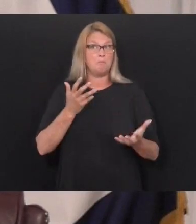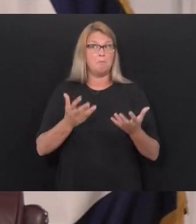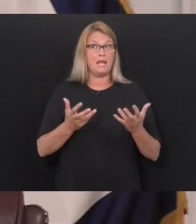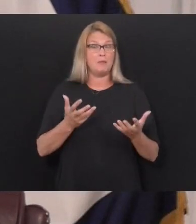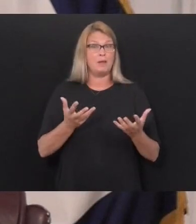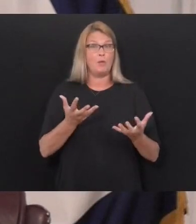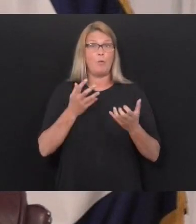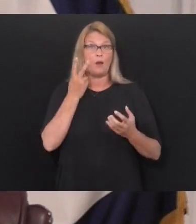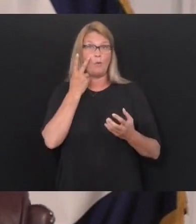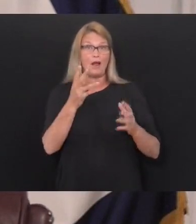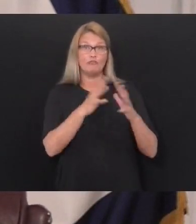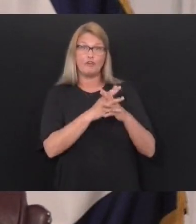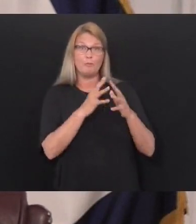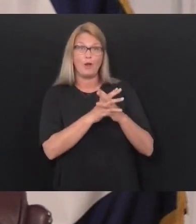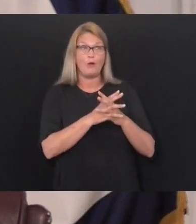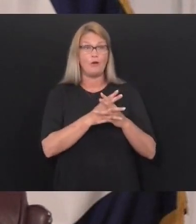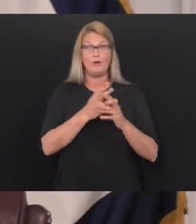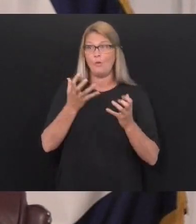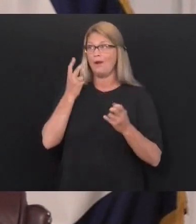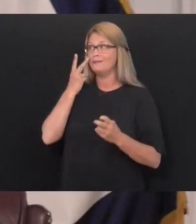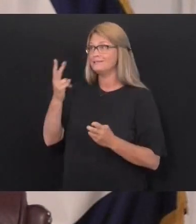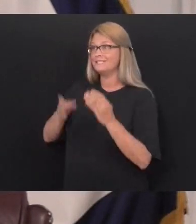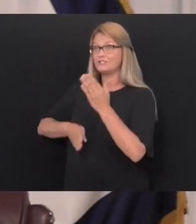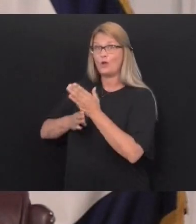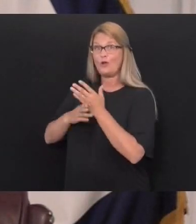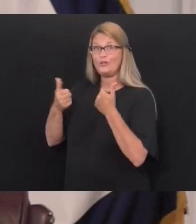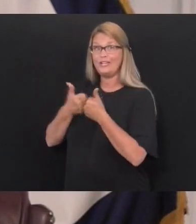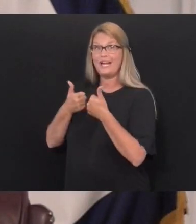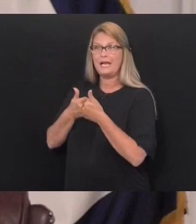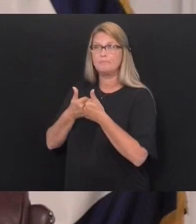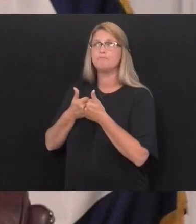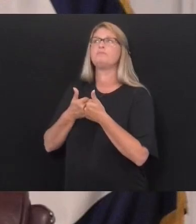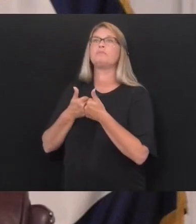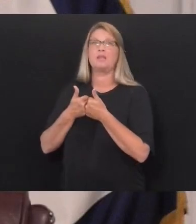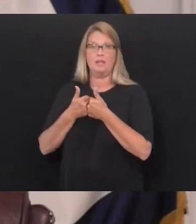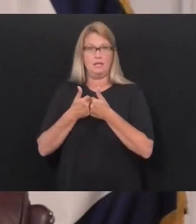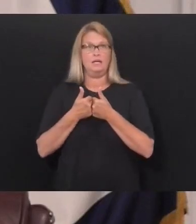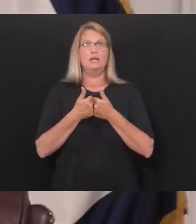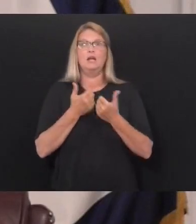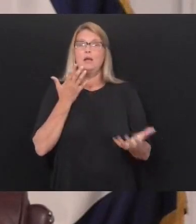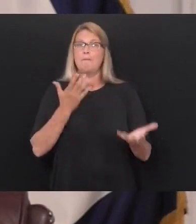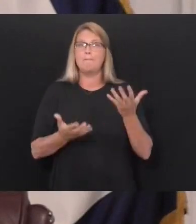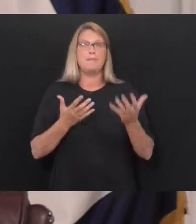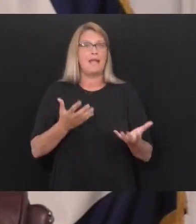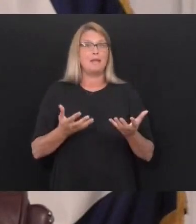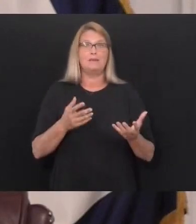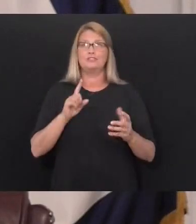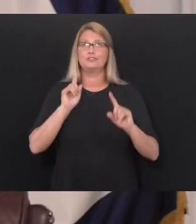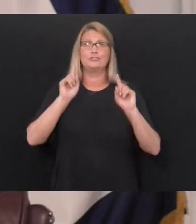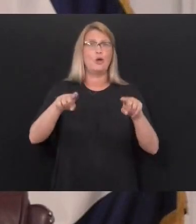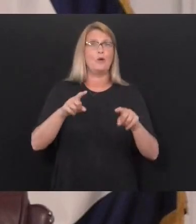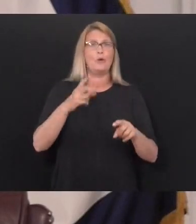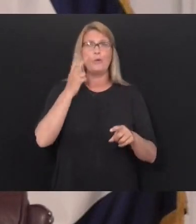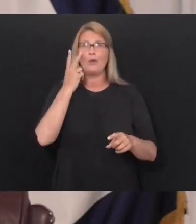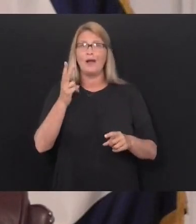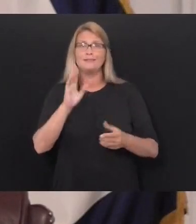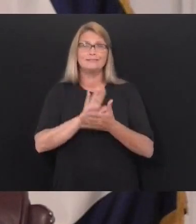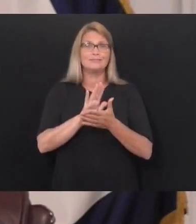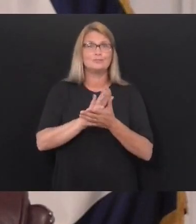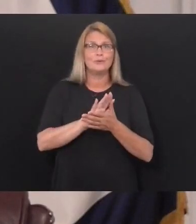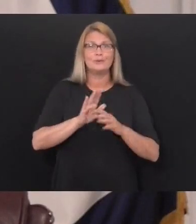All right, thank you, Paul. Next, we'll go to Dave Mistich with West Virginia Public Broadcasting. Hi, Governor. I want to jump